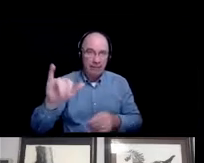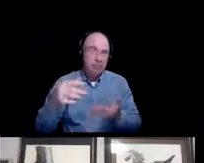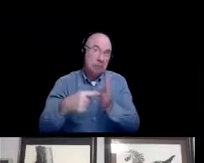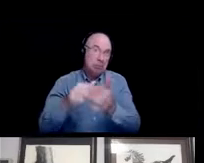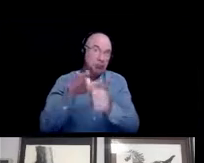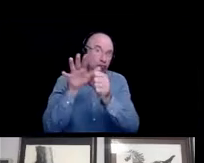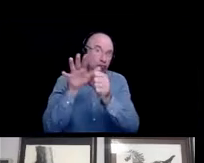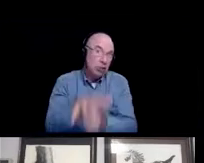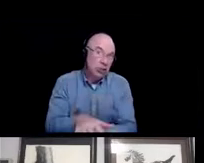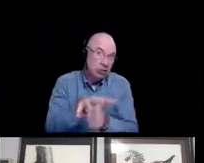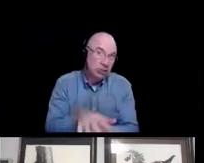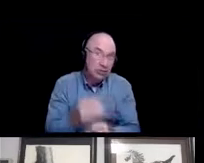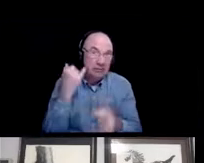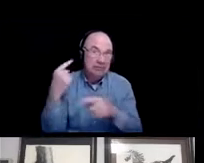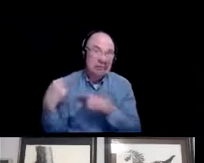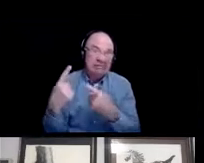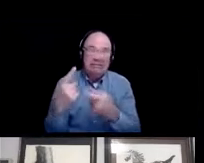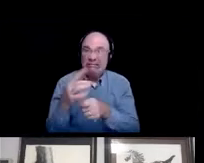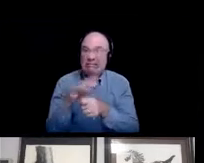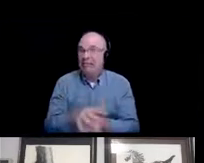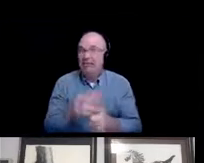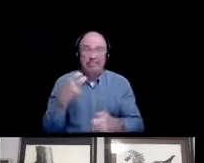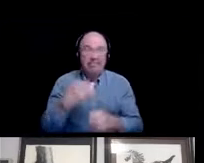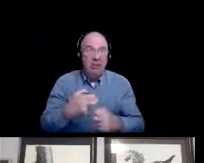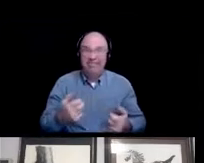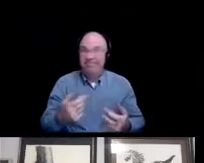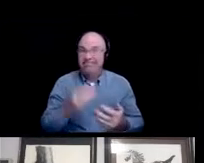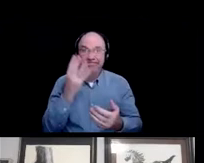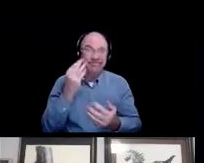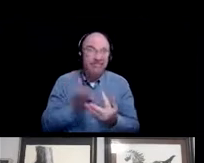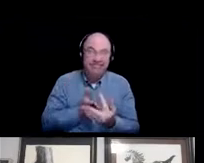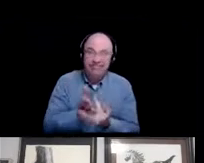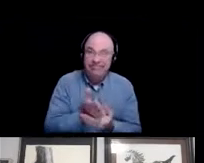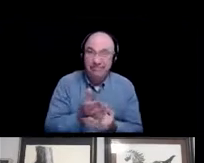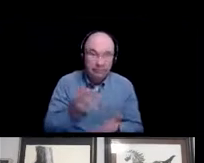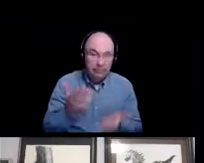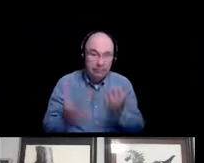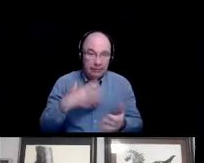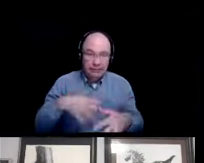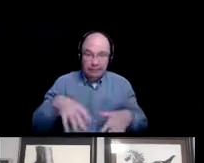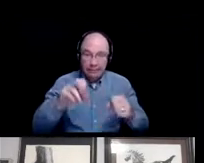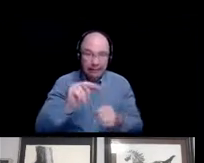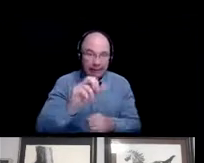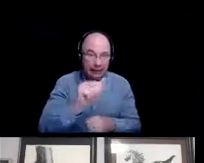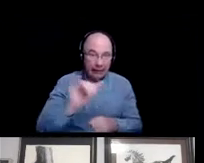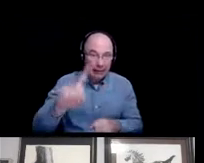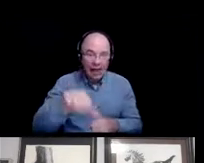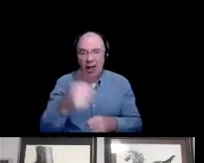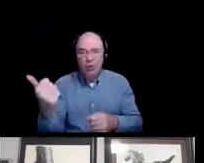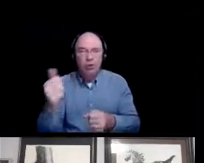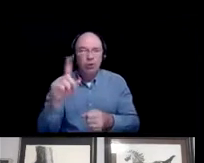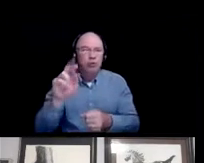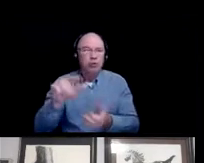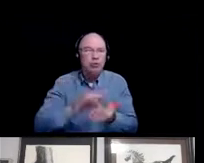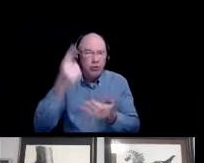stress. Maybe you went through a really traumatic time in your life. Maybe you took NSAID or different drugs for many years for various reasons